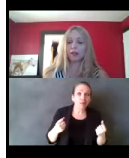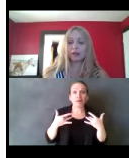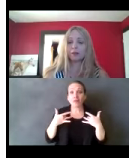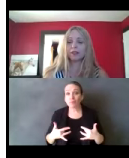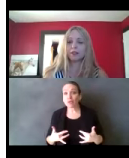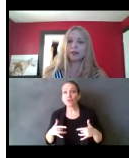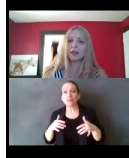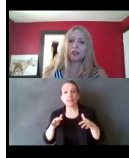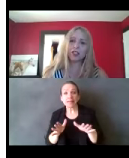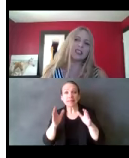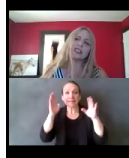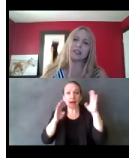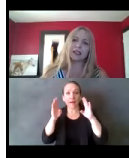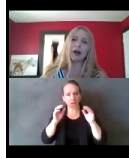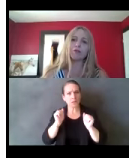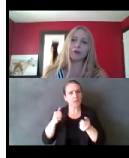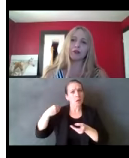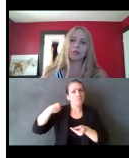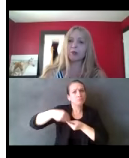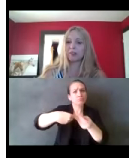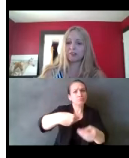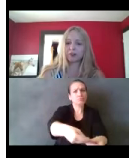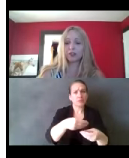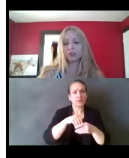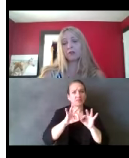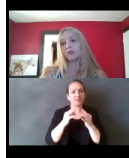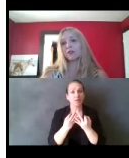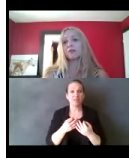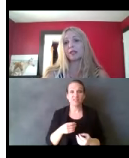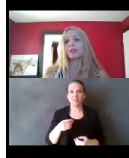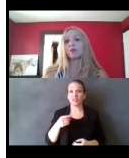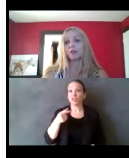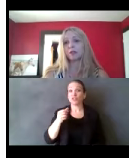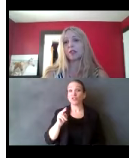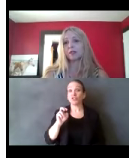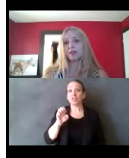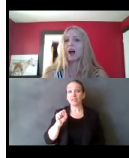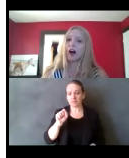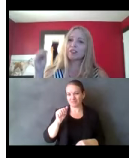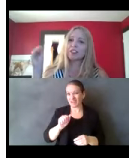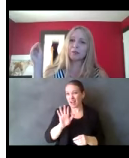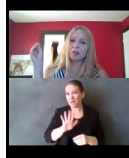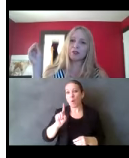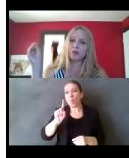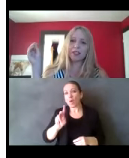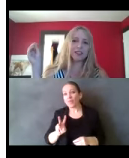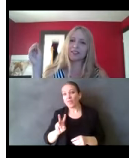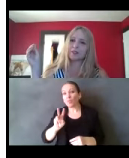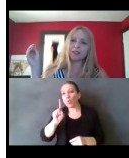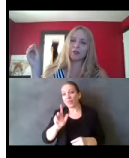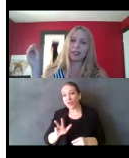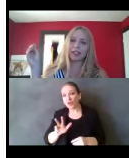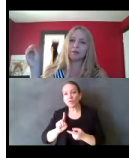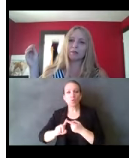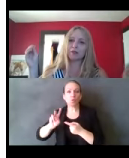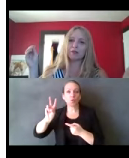can run in families, and genes can account for between 1/3 and 2/3 of risk for those things. Oftentimes there's the risk. It doesn't